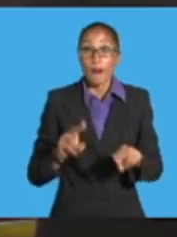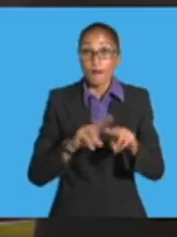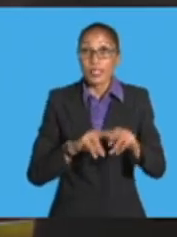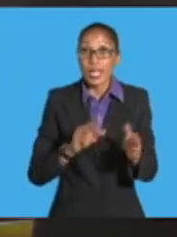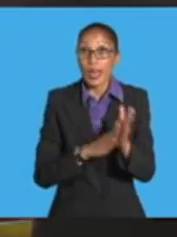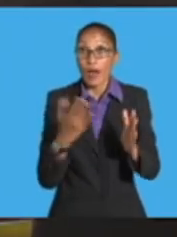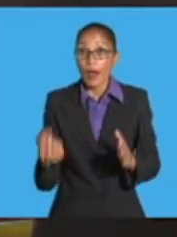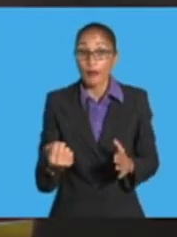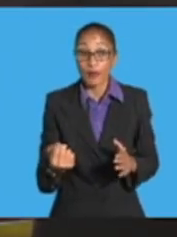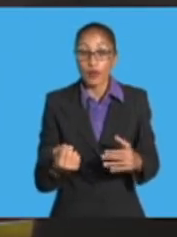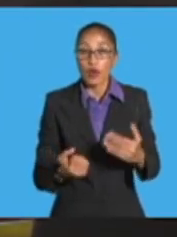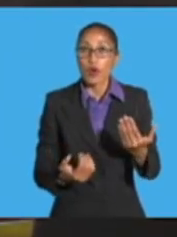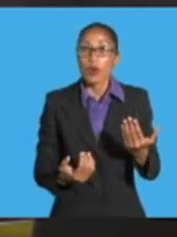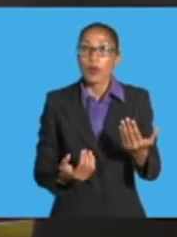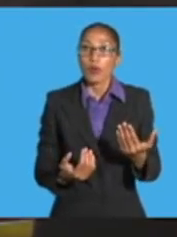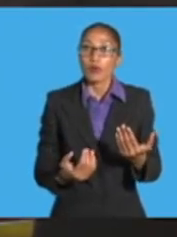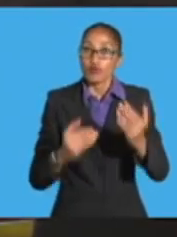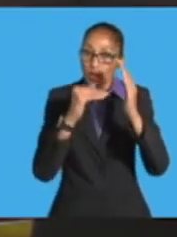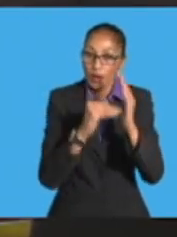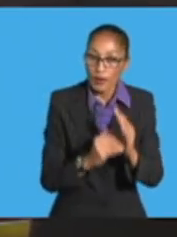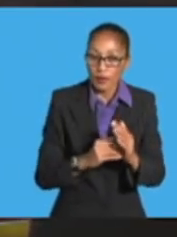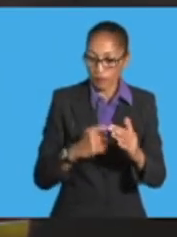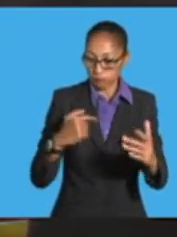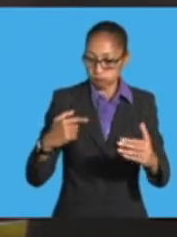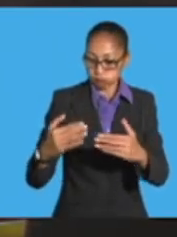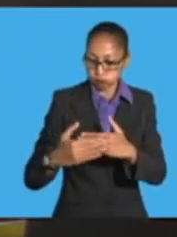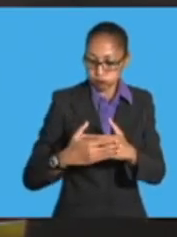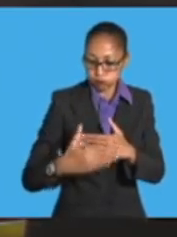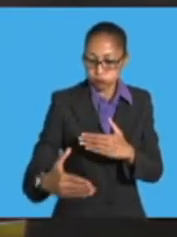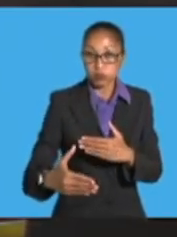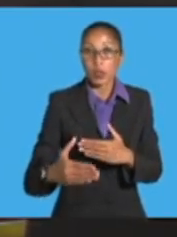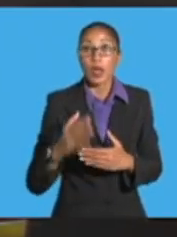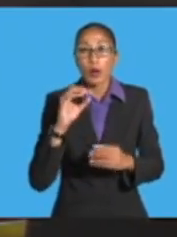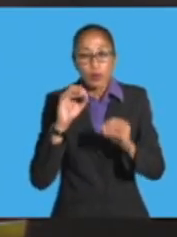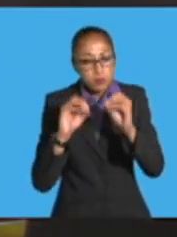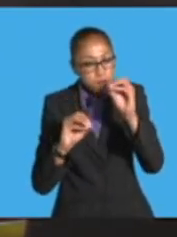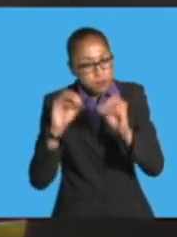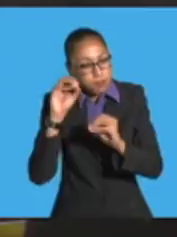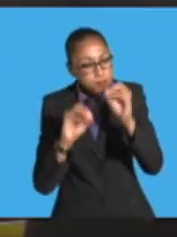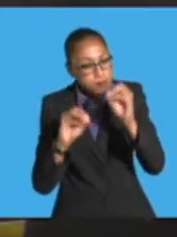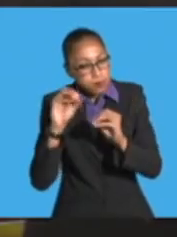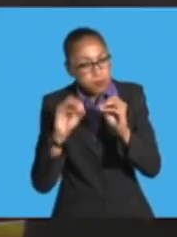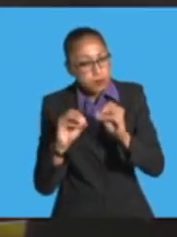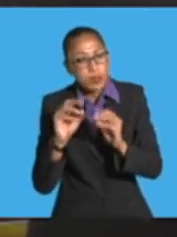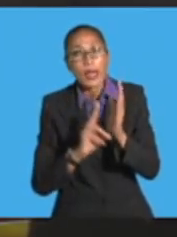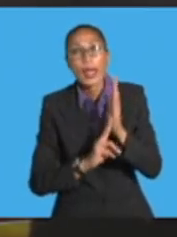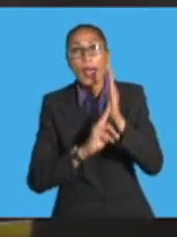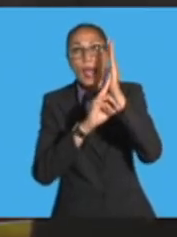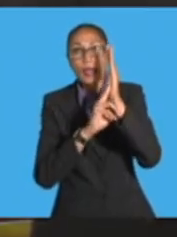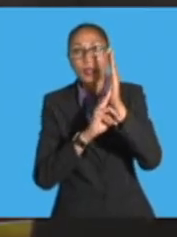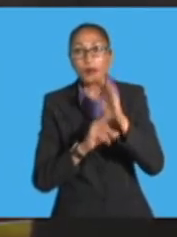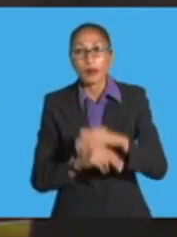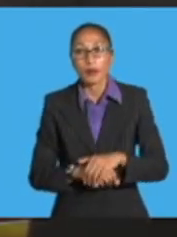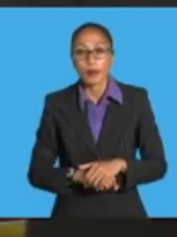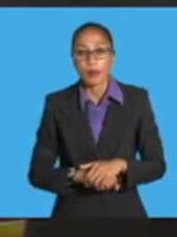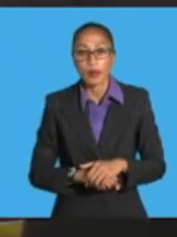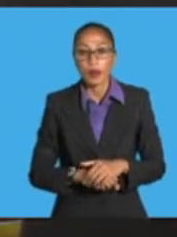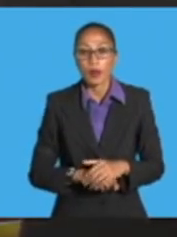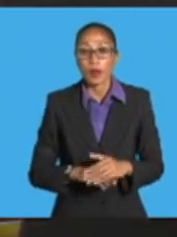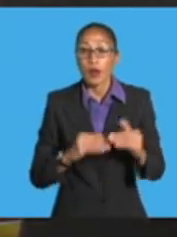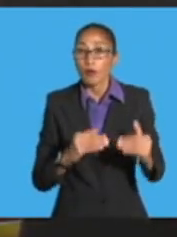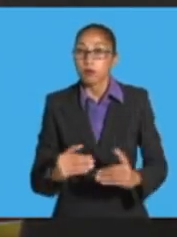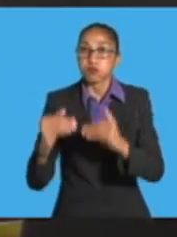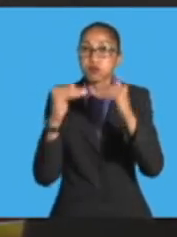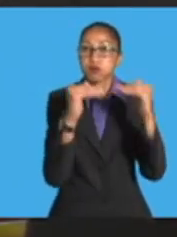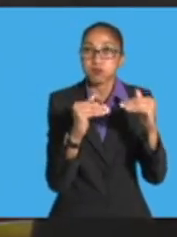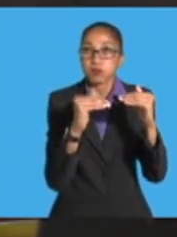the honor to chair the meeting of ministers over this period and will monitor the implementation of Nadi Declaration while also pushing the